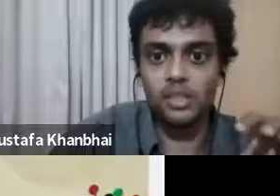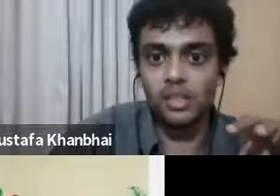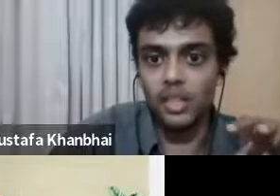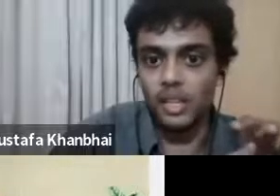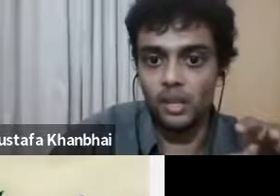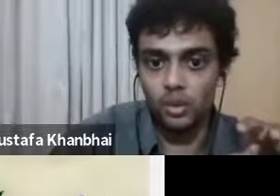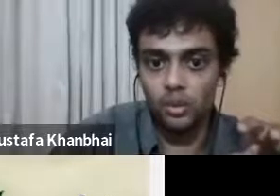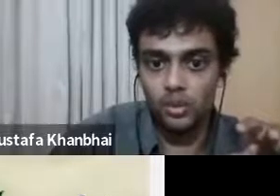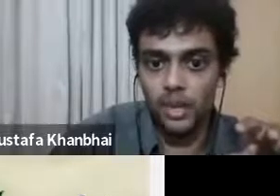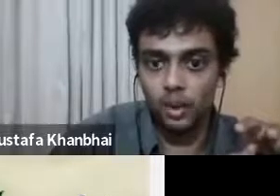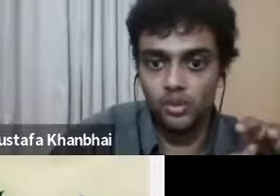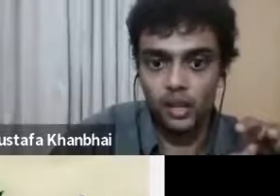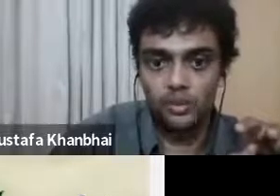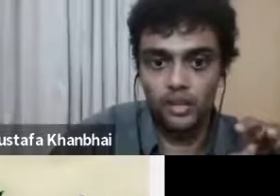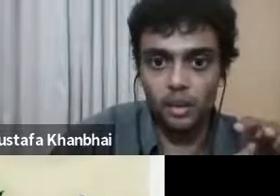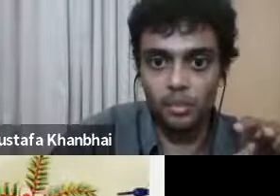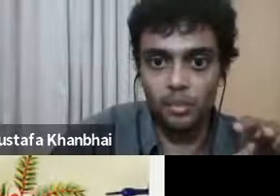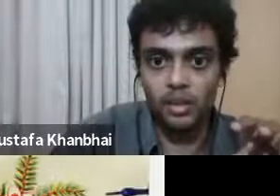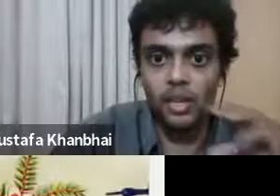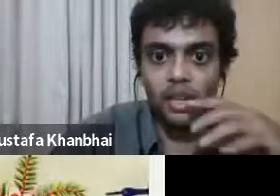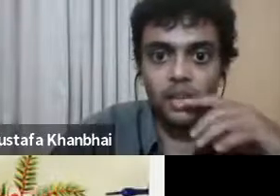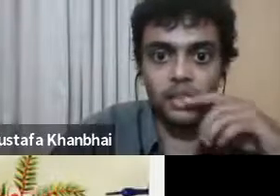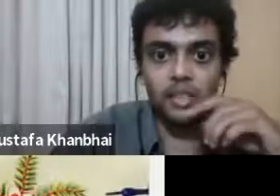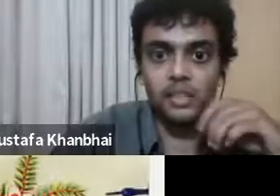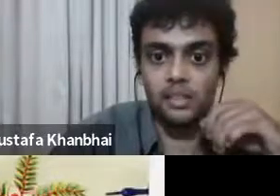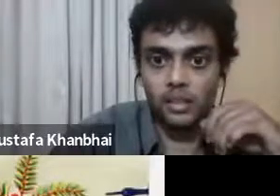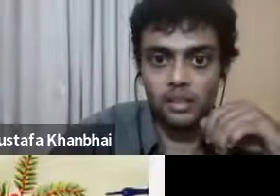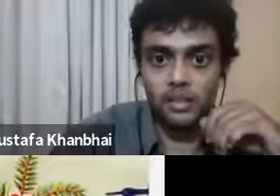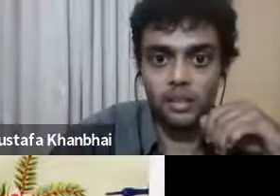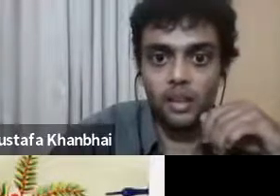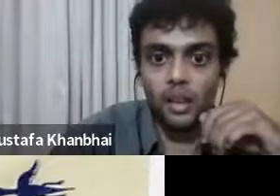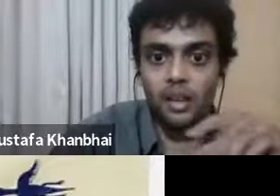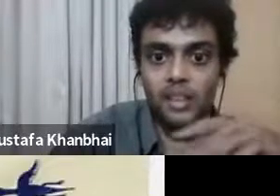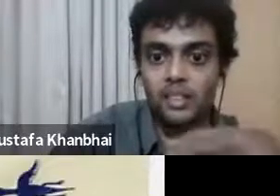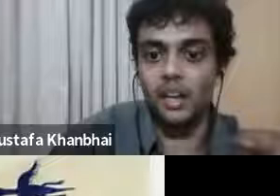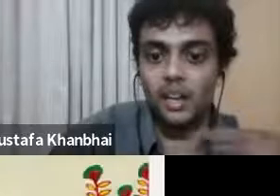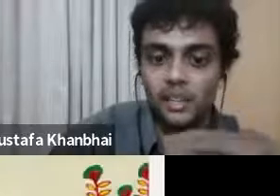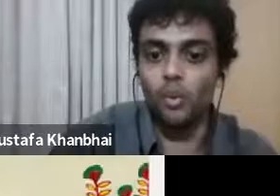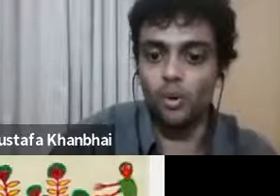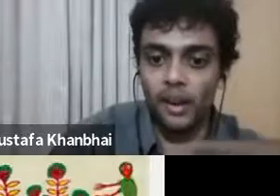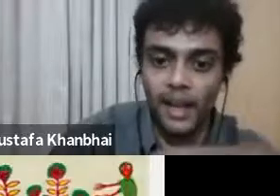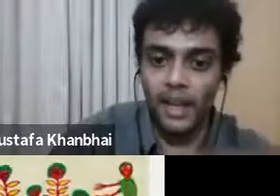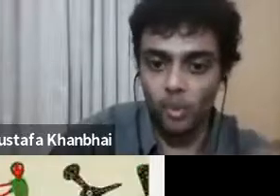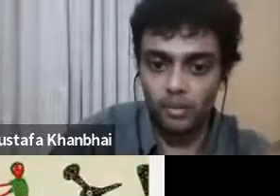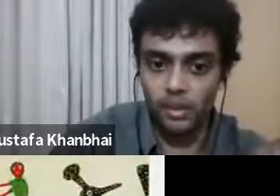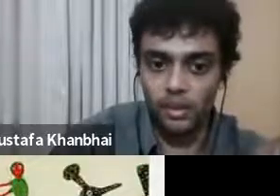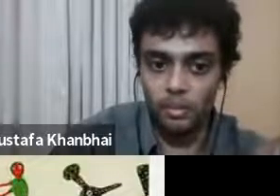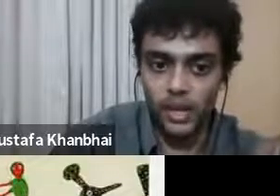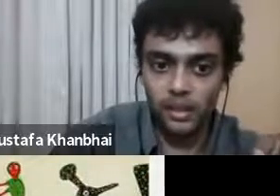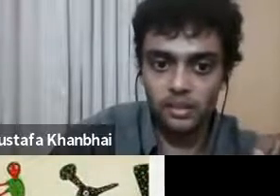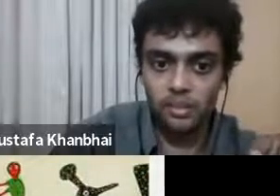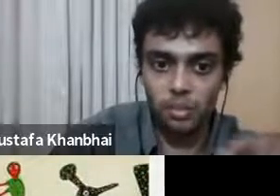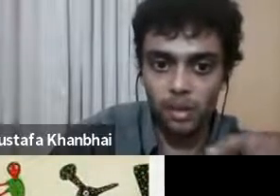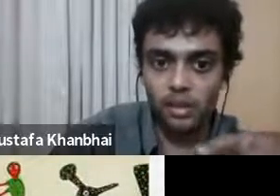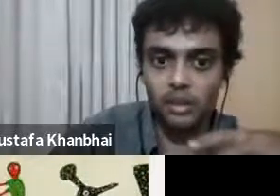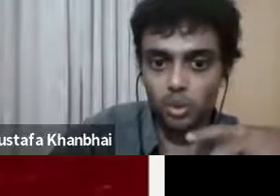And there are also others that she didn't use that often, like, for example, these lizards. They're more